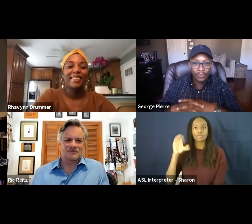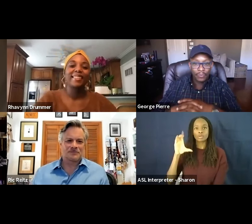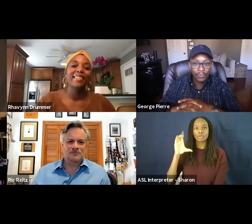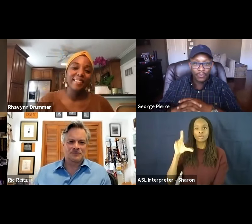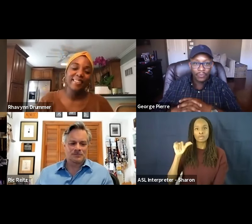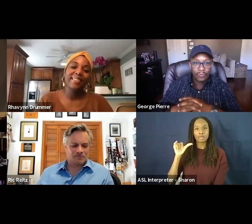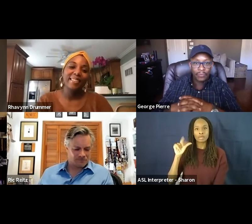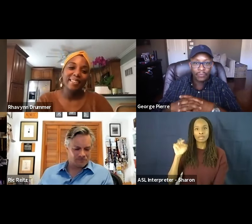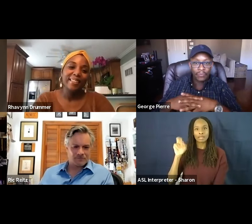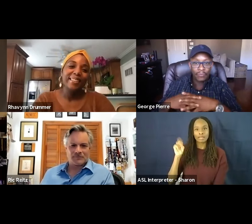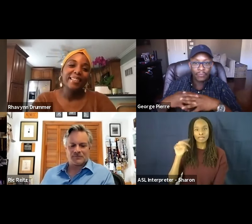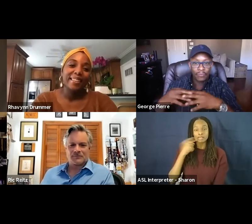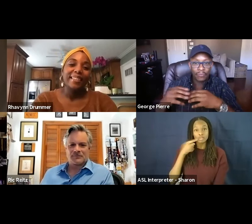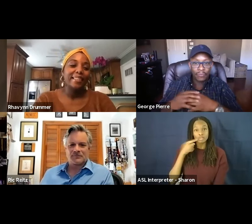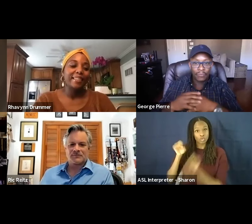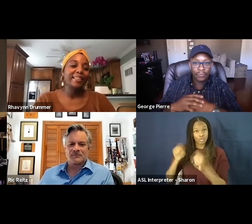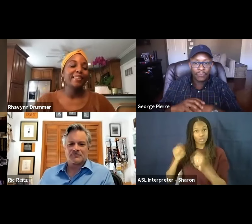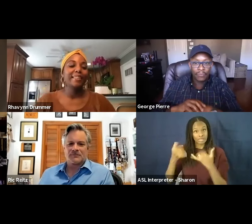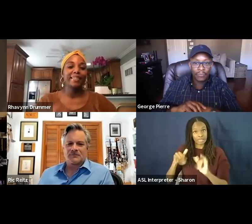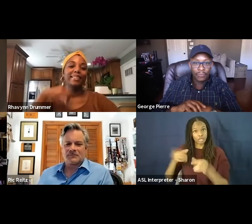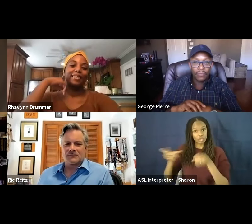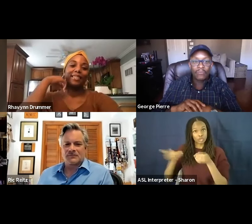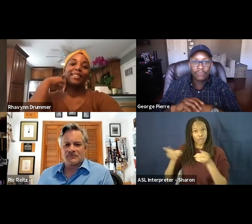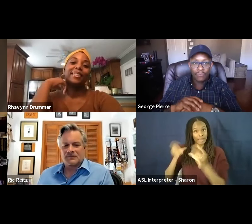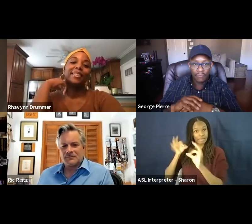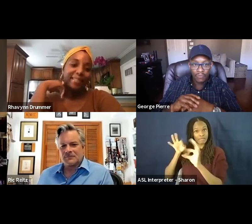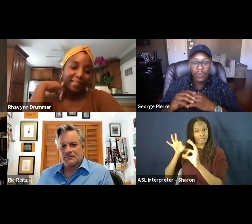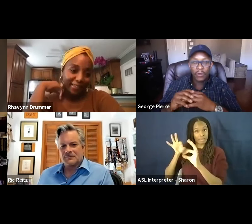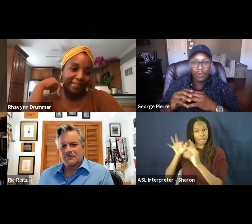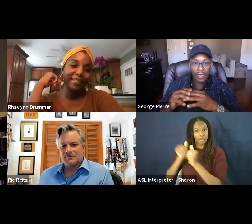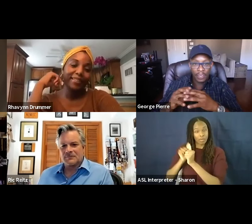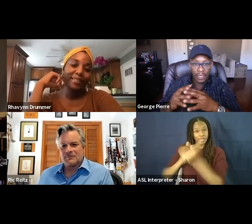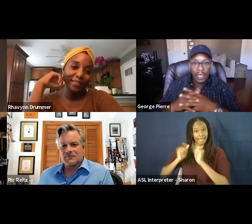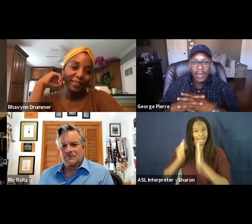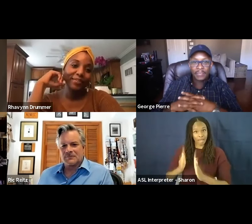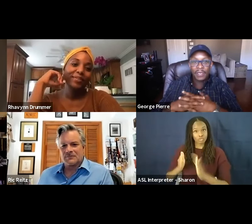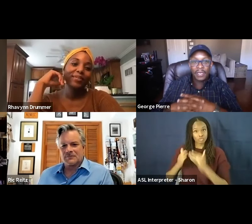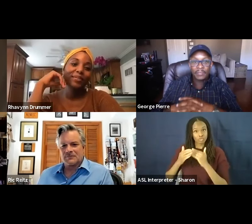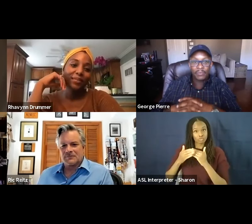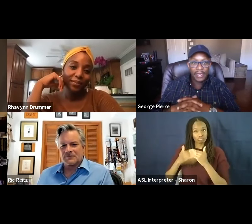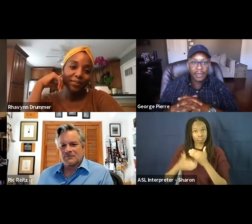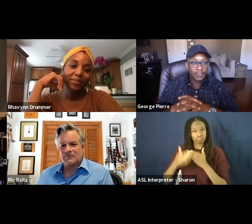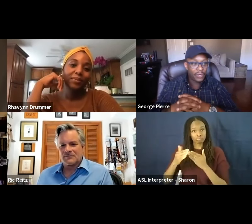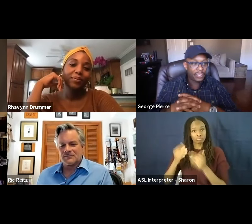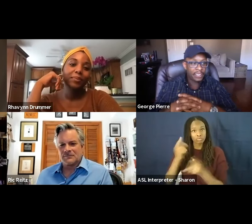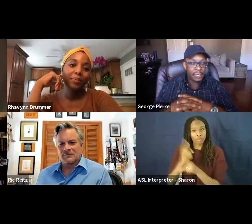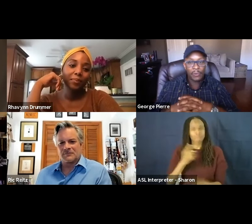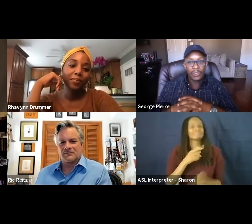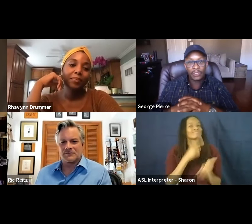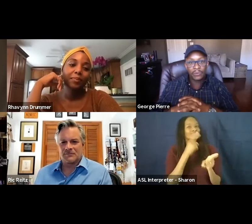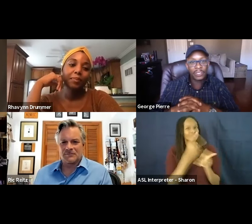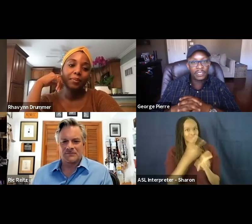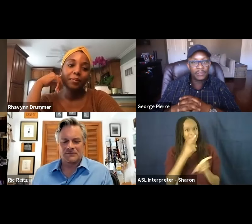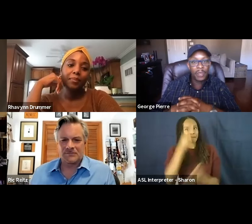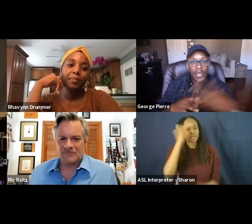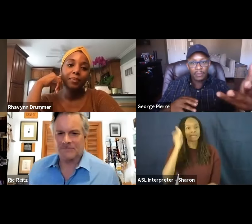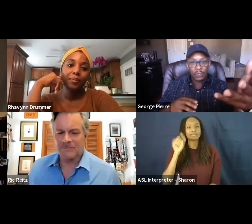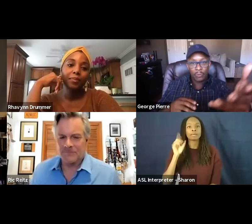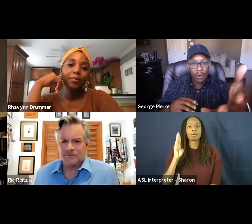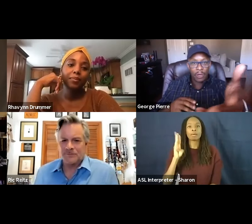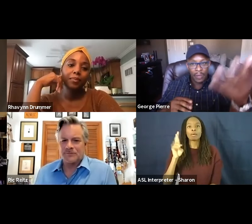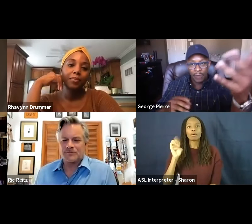an actor to give a feedback to an audition and move them forward, right? Correct. And that's because Breakdown Express has come up with this new system,